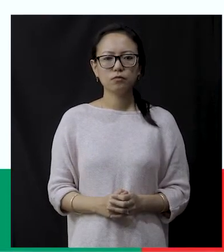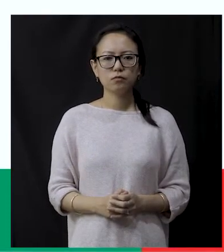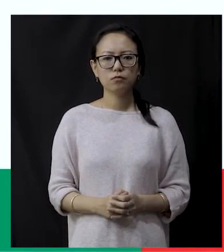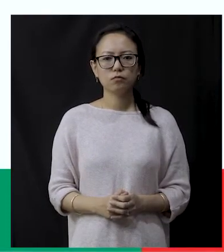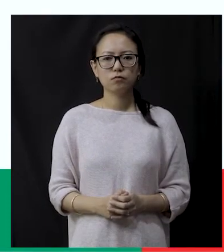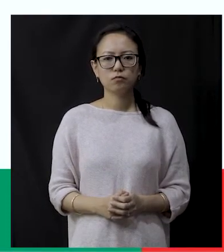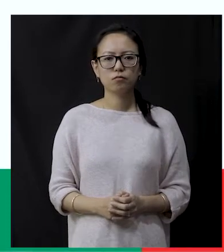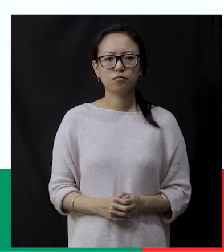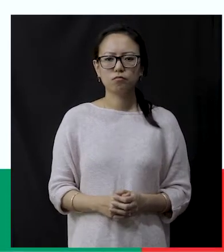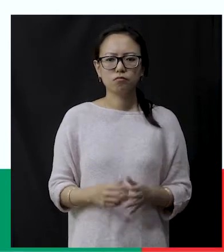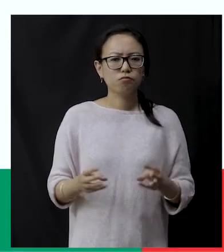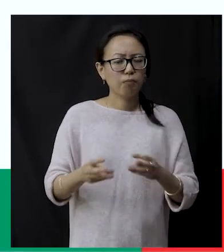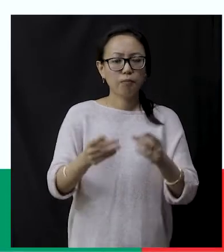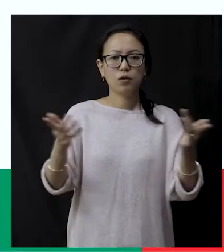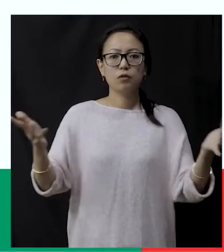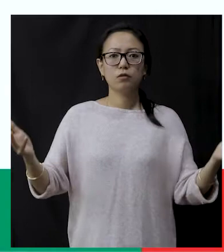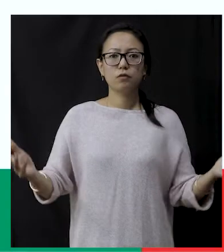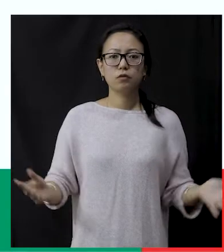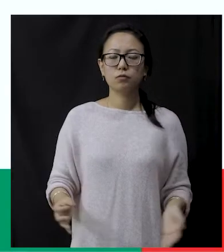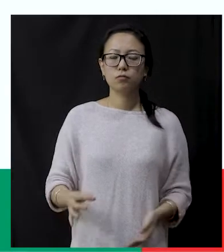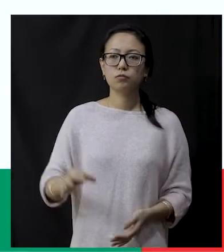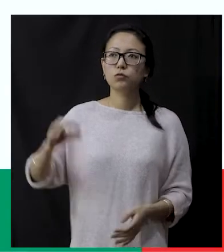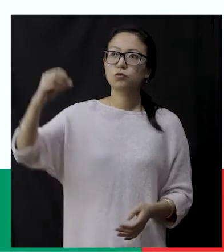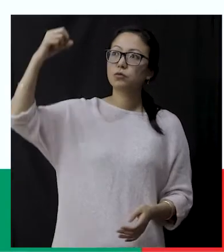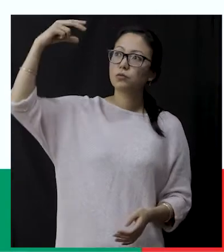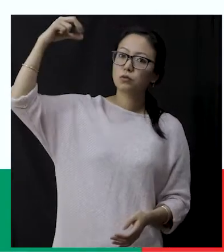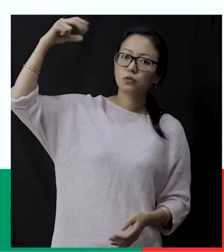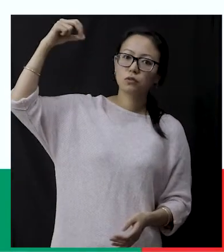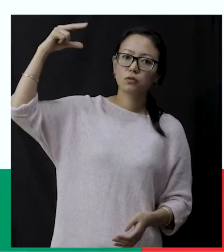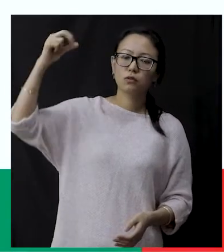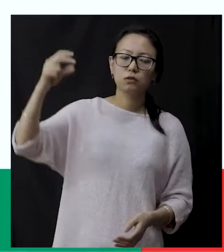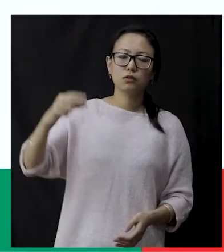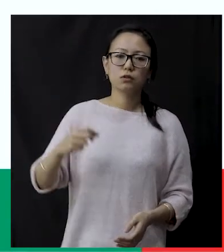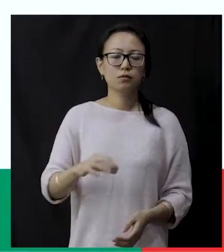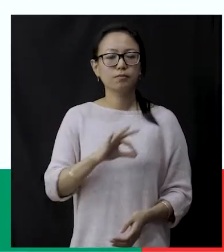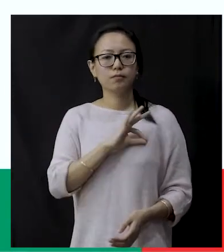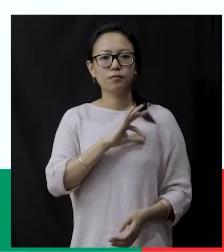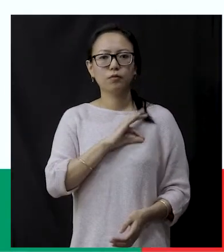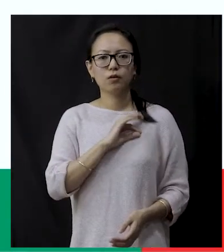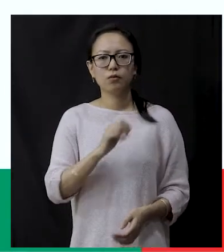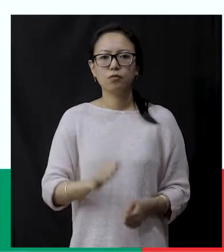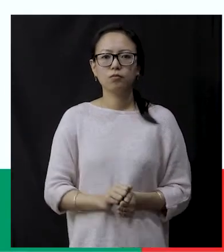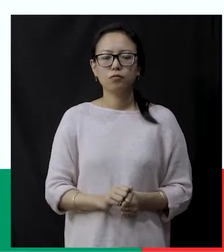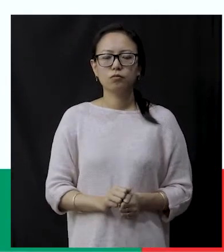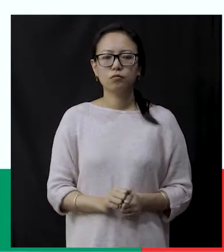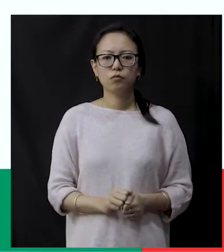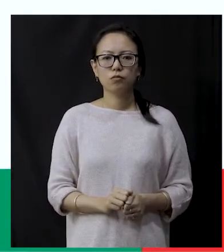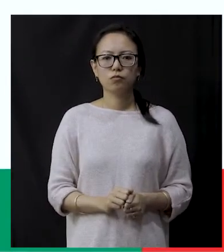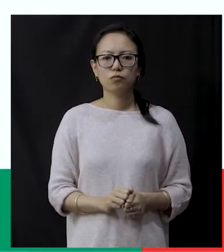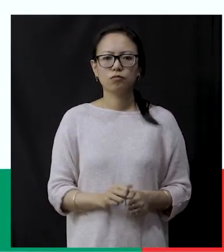like stars, right? And we all enjoy watching the